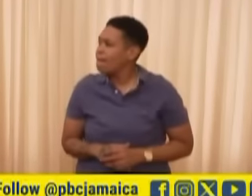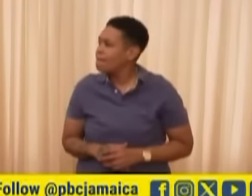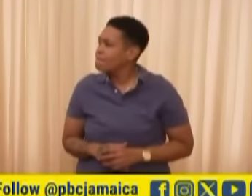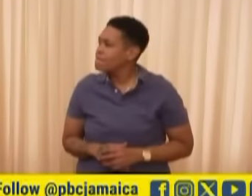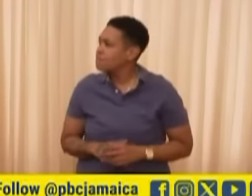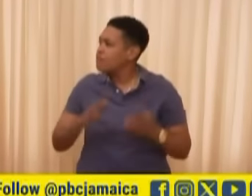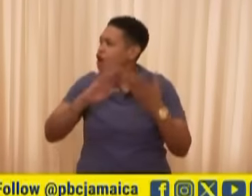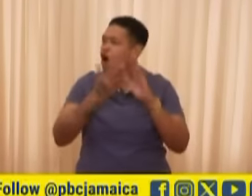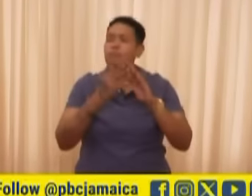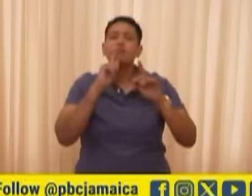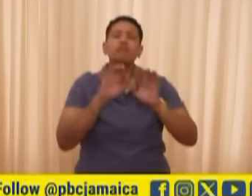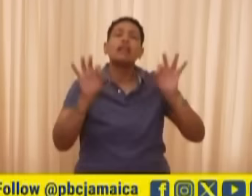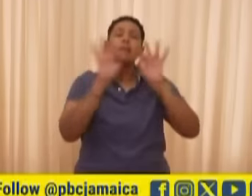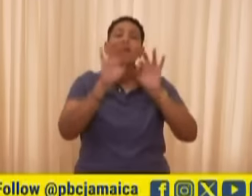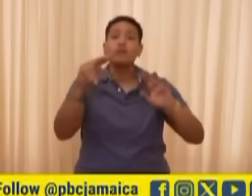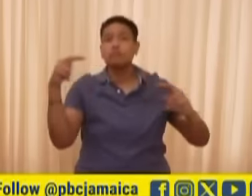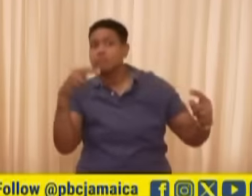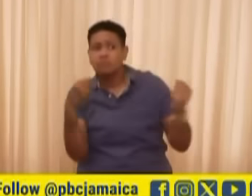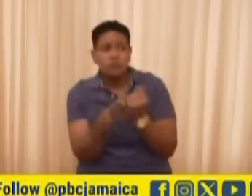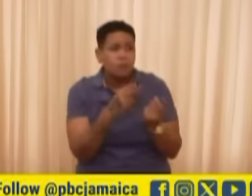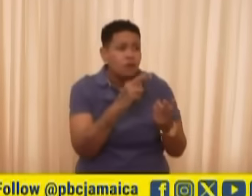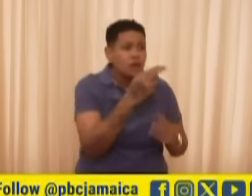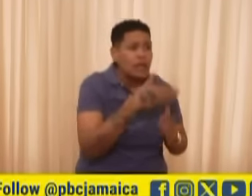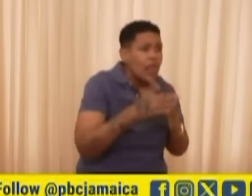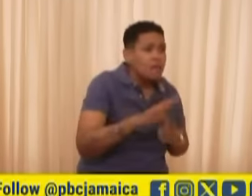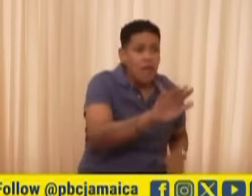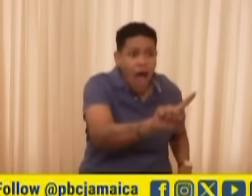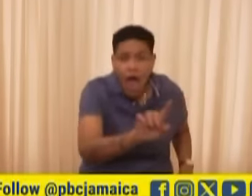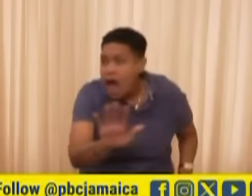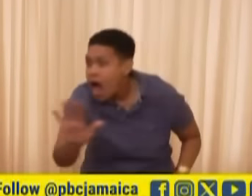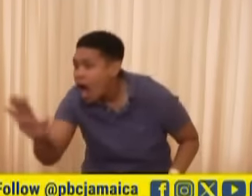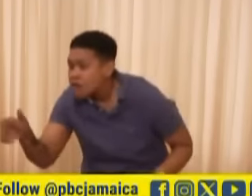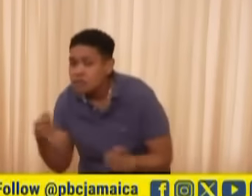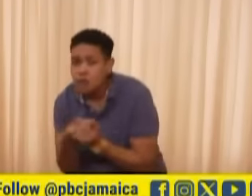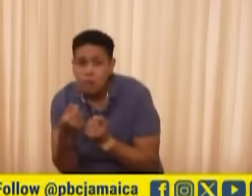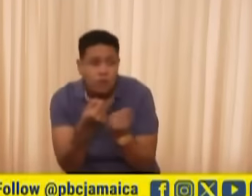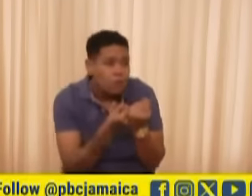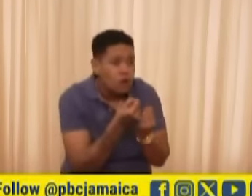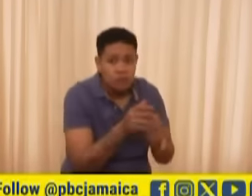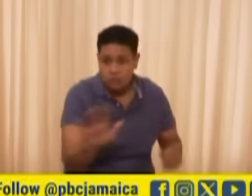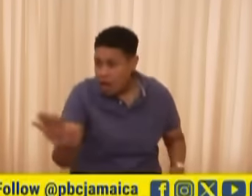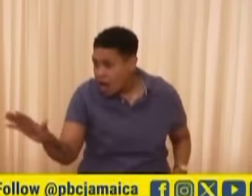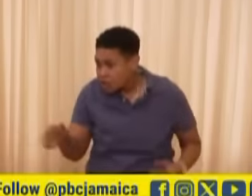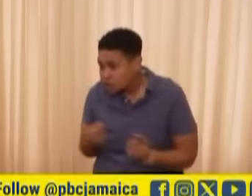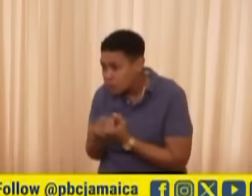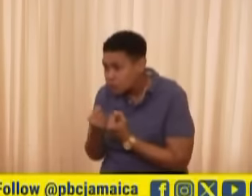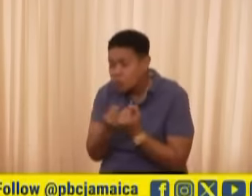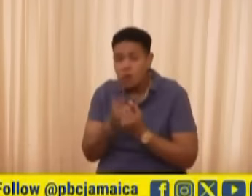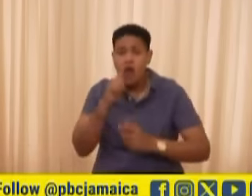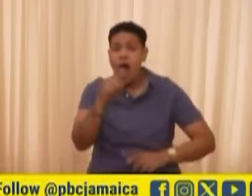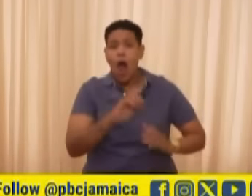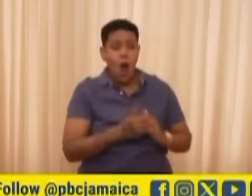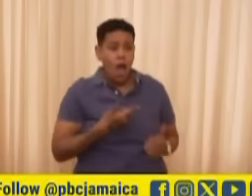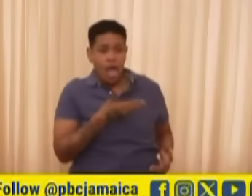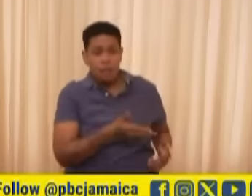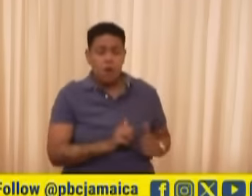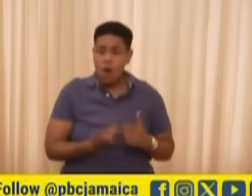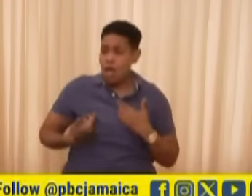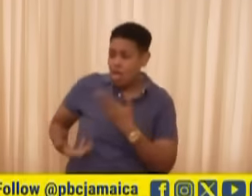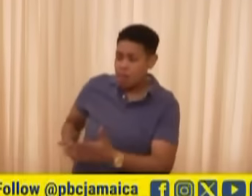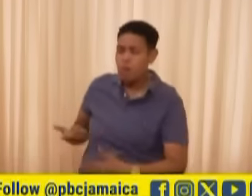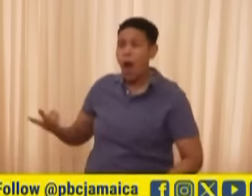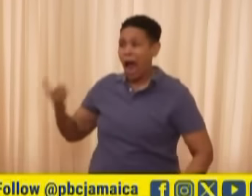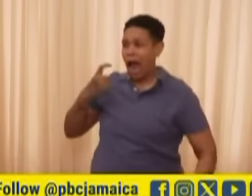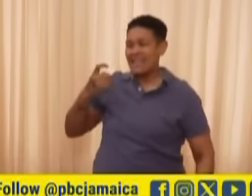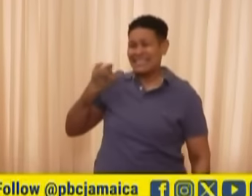So community is important, looking on your neighbor, reach out to your neighbor, find out what is happening, ask how you can help, or ask for